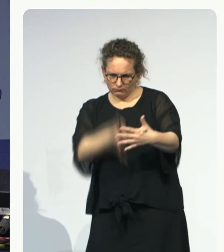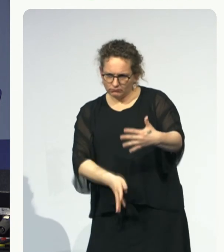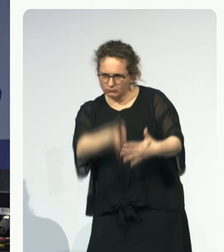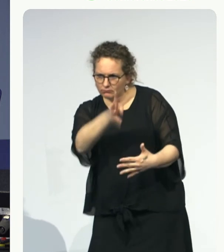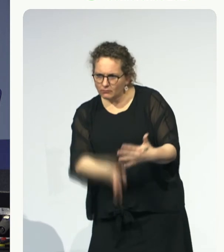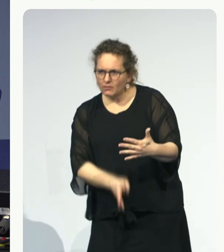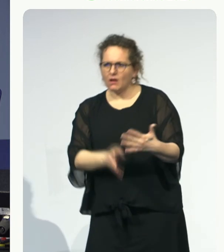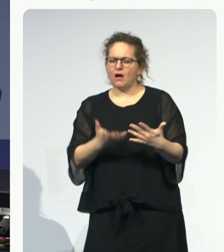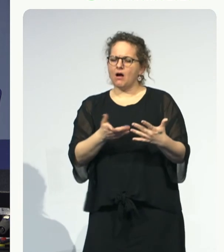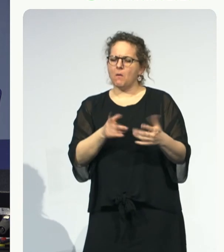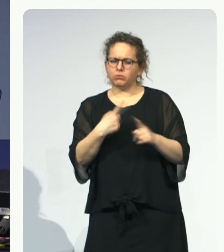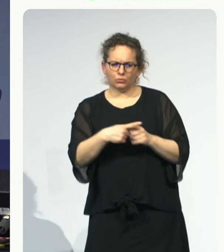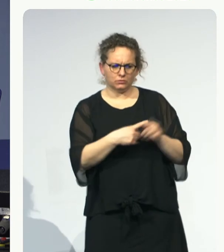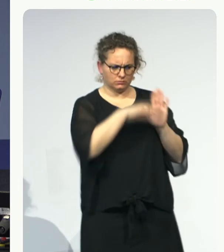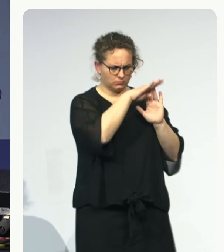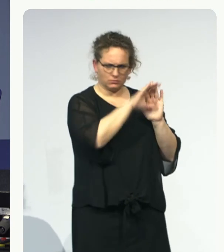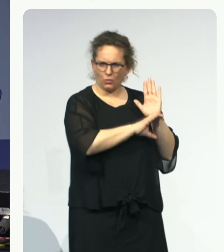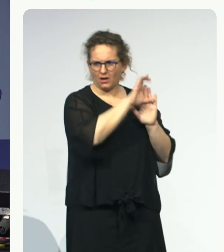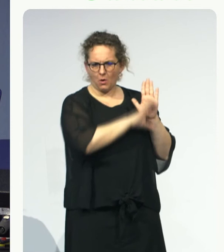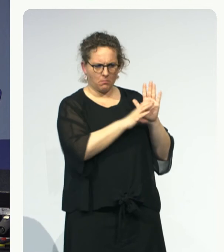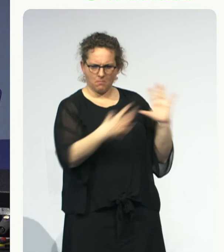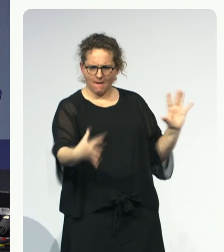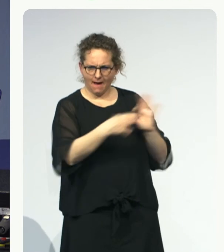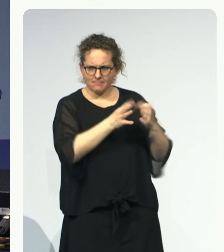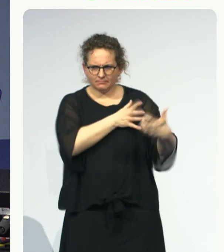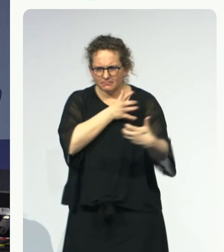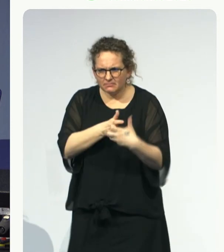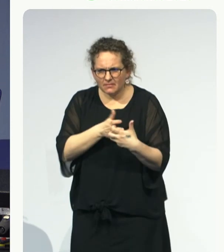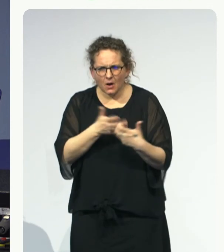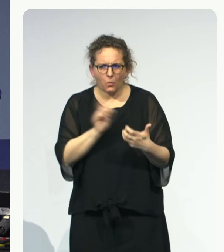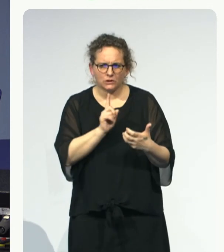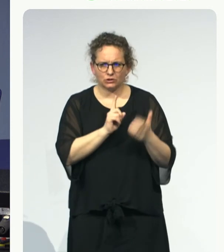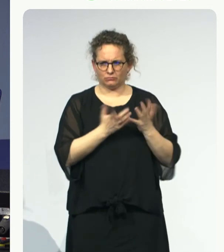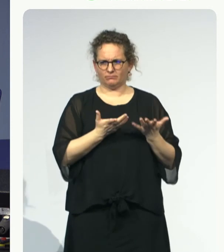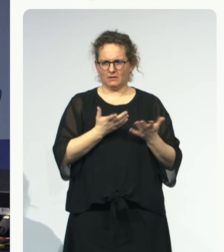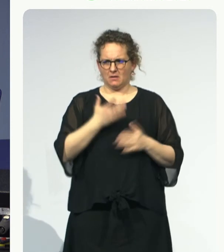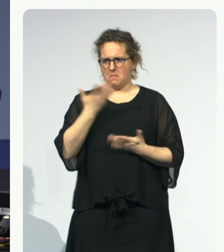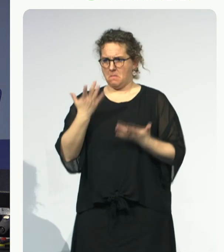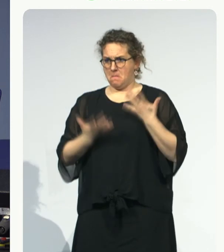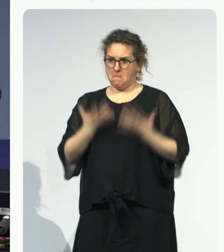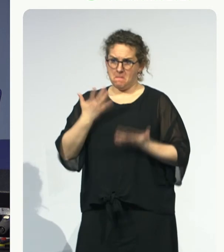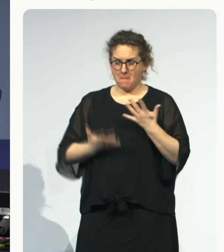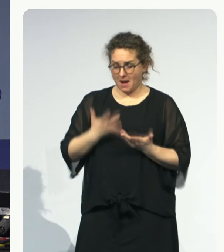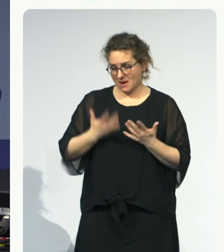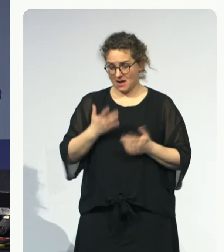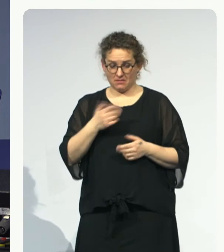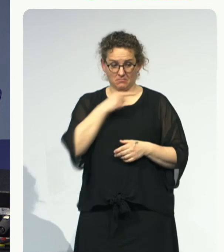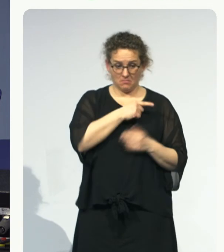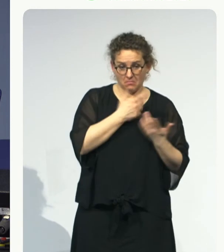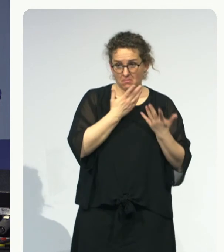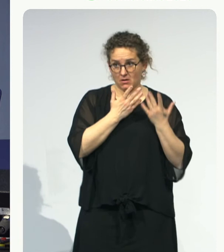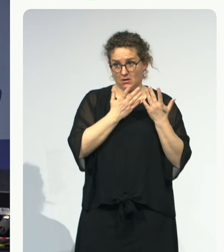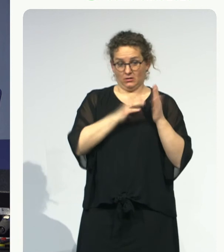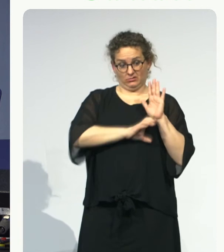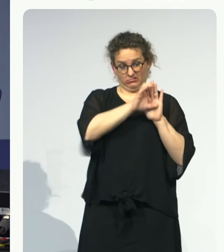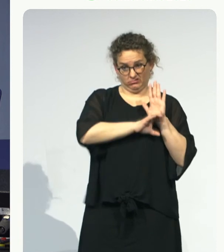that you are using? Because we find, even in British schools, that screening is actually the hardest element